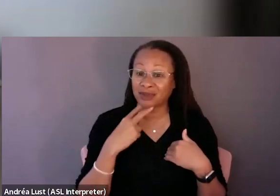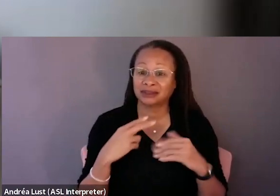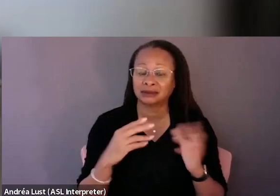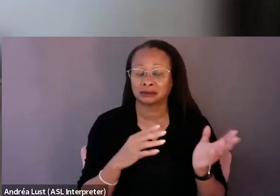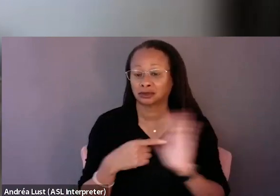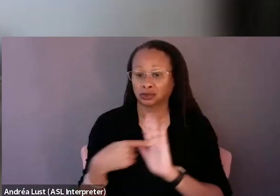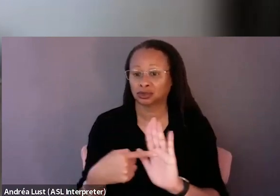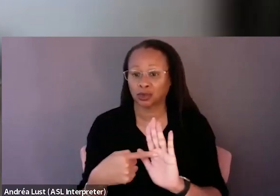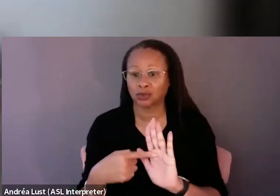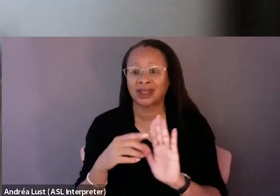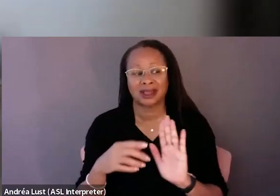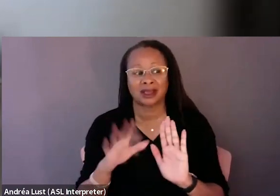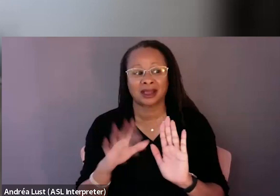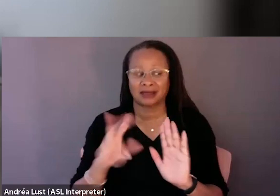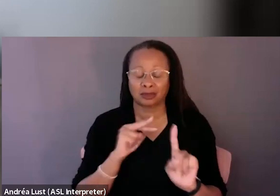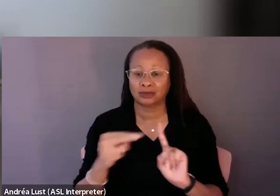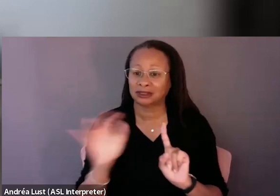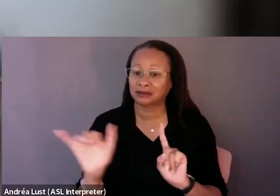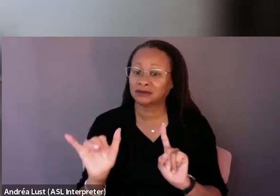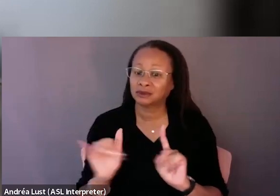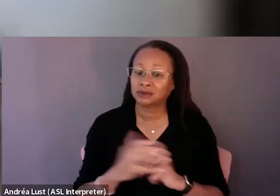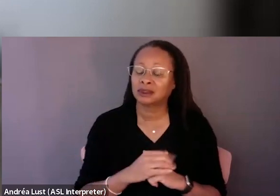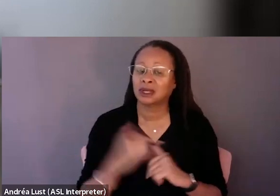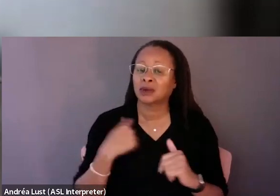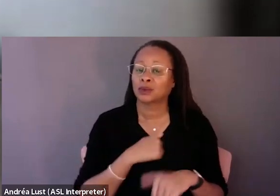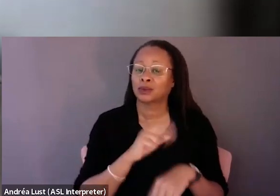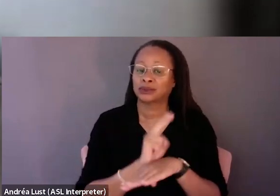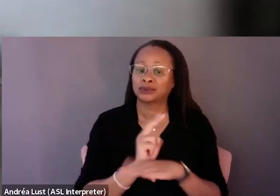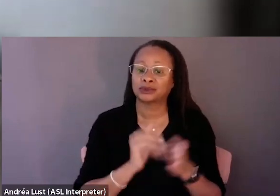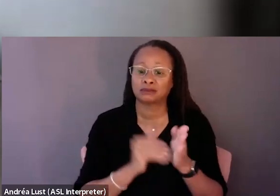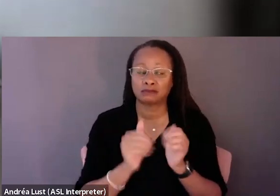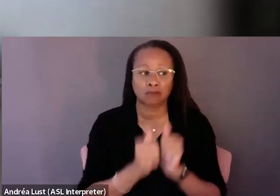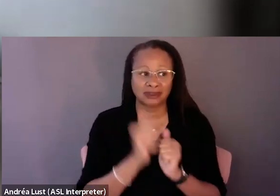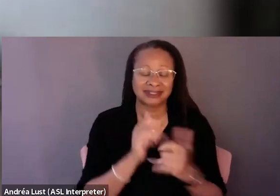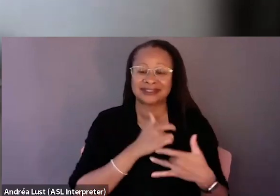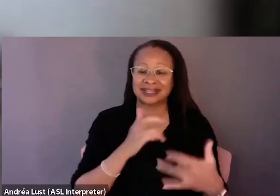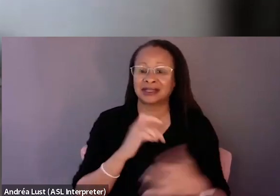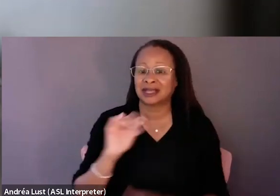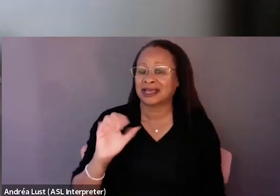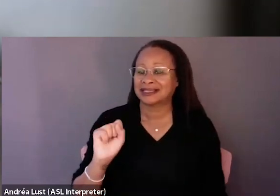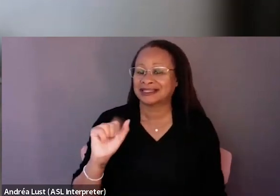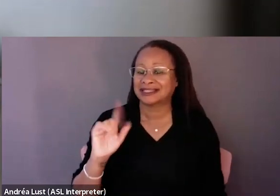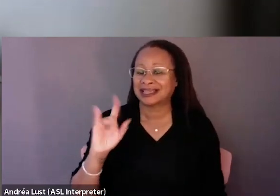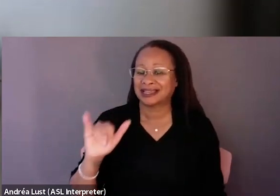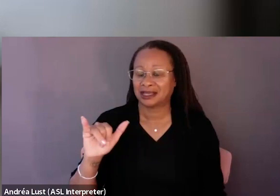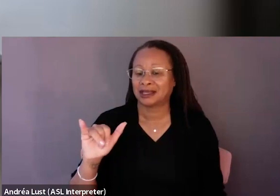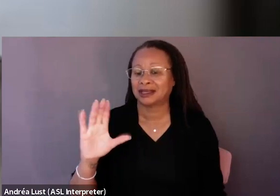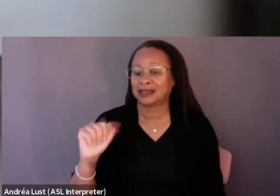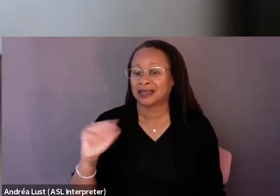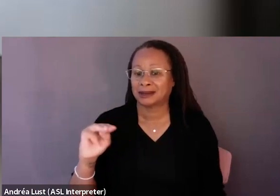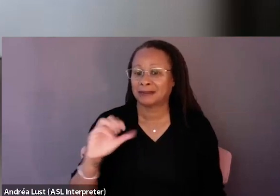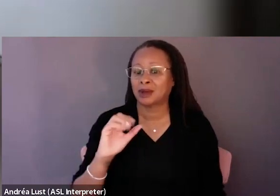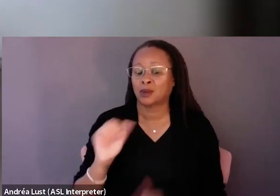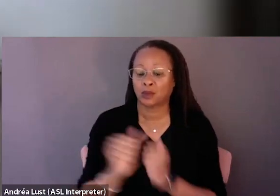their perspective. So we use mostly Steadicam with gimbal, the stabilizer to create a